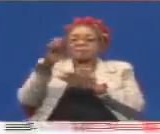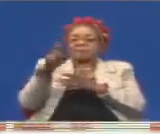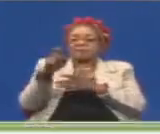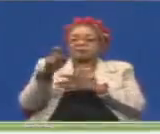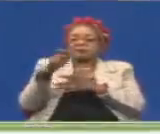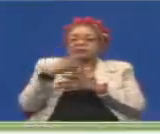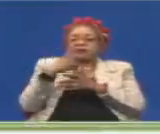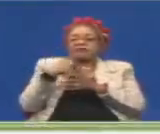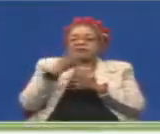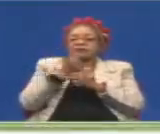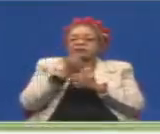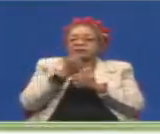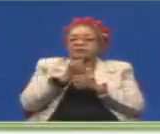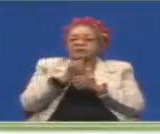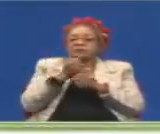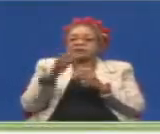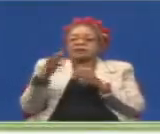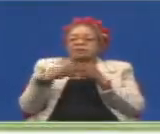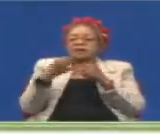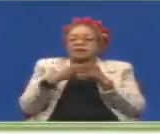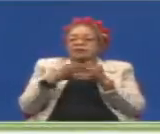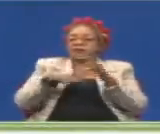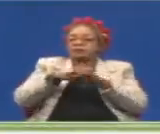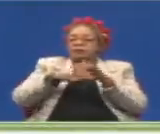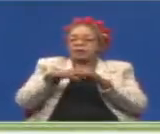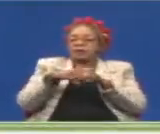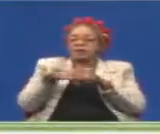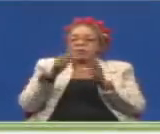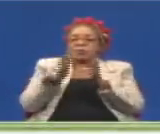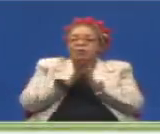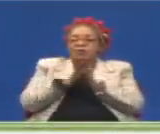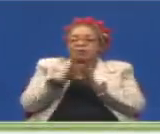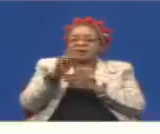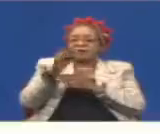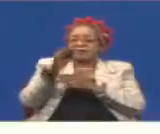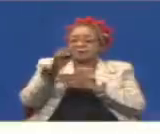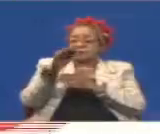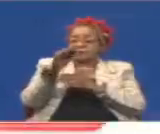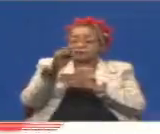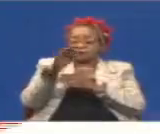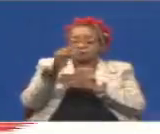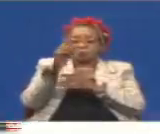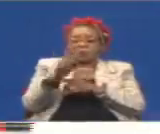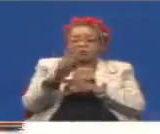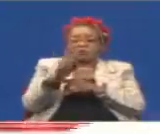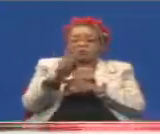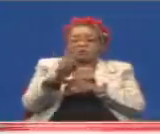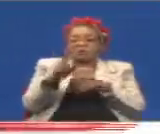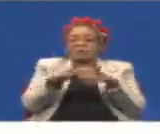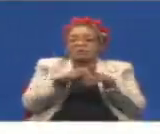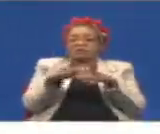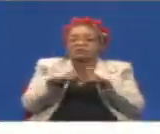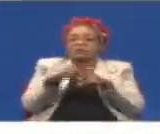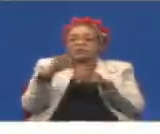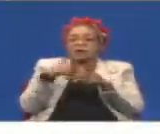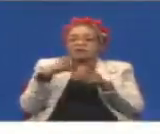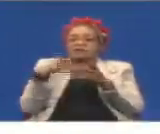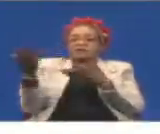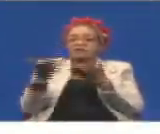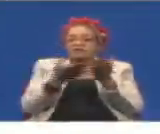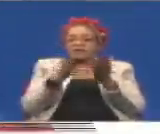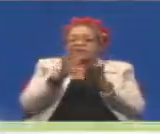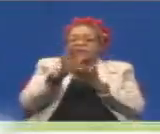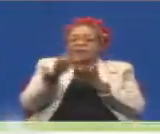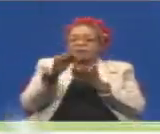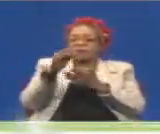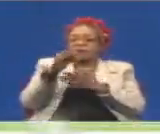for Kisped, Queens, and Kibera Soccer, respectively, in the FKF Women's Division 1, have also received their maiden call-ups and are